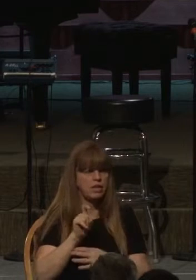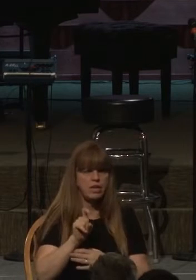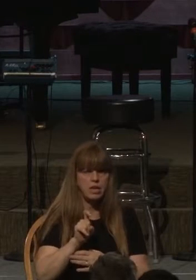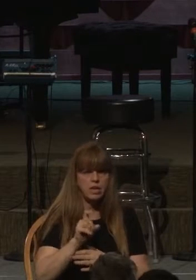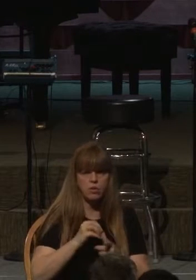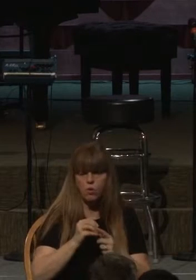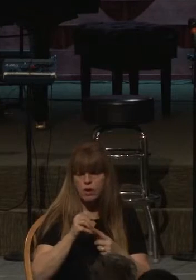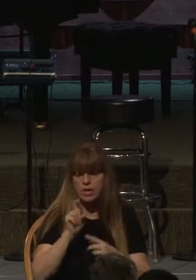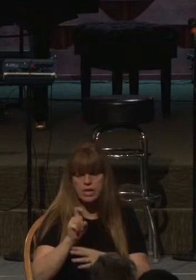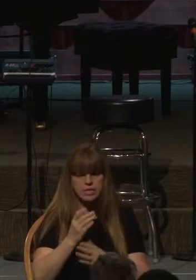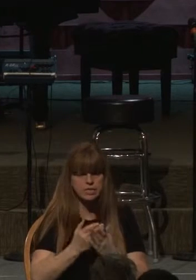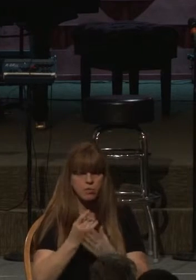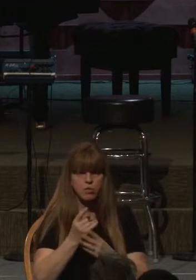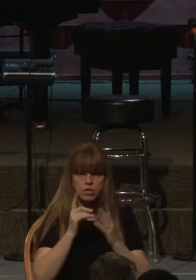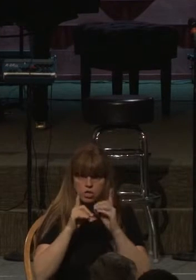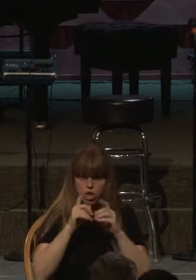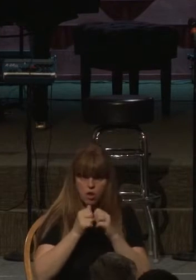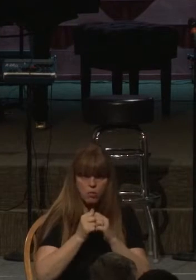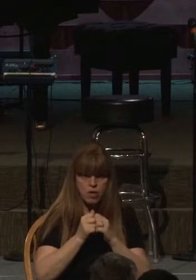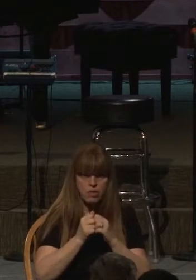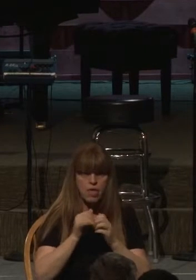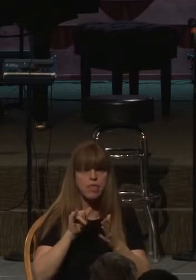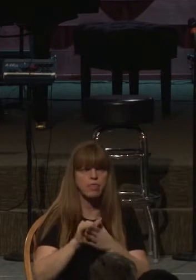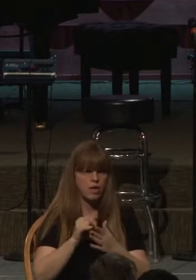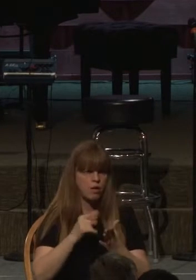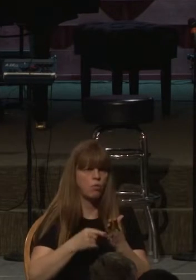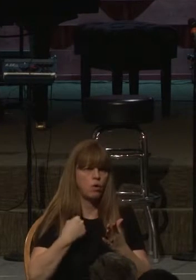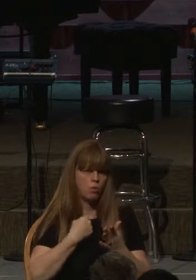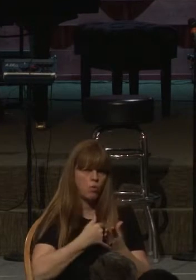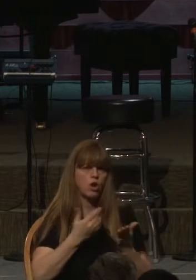talk to and have prayer with. That's what we're here for.